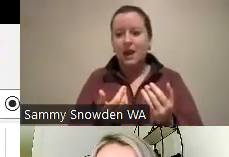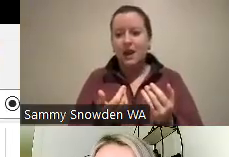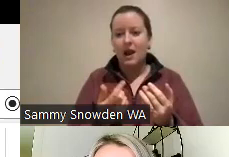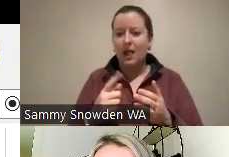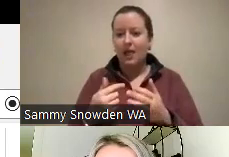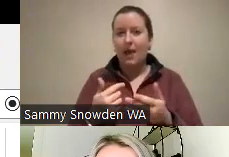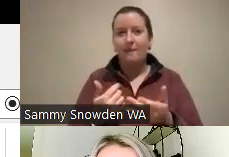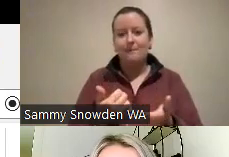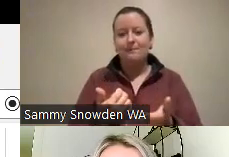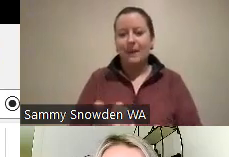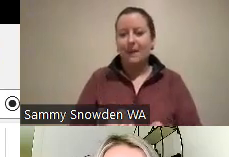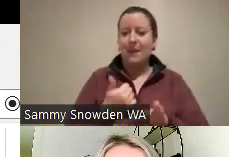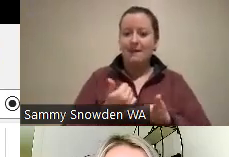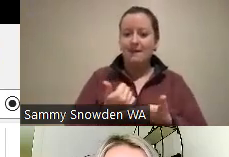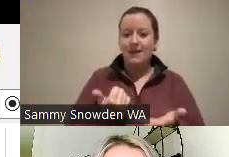So,